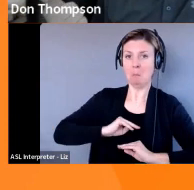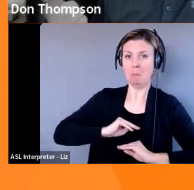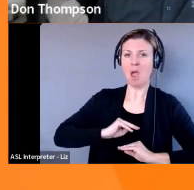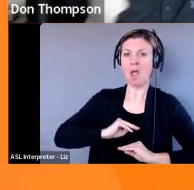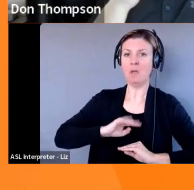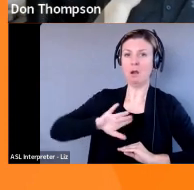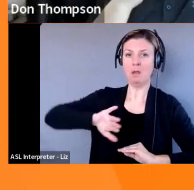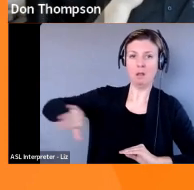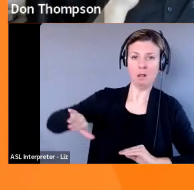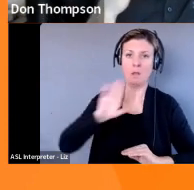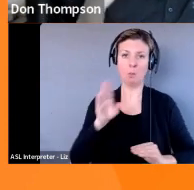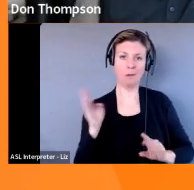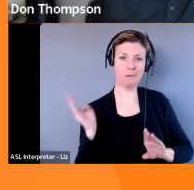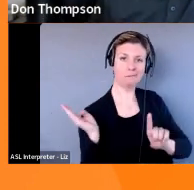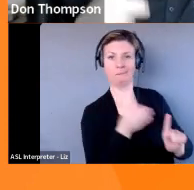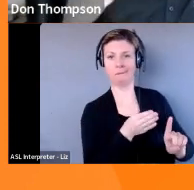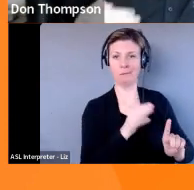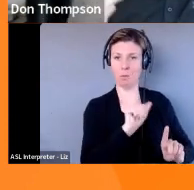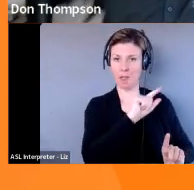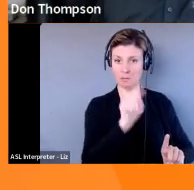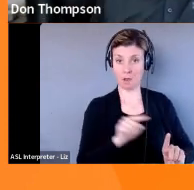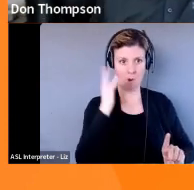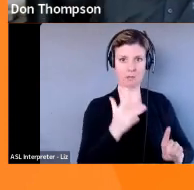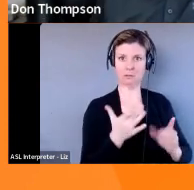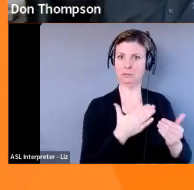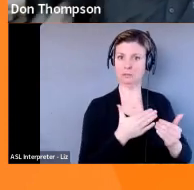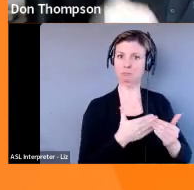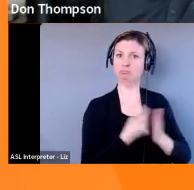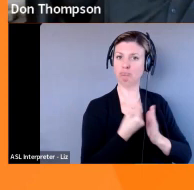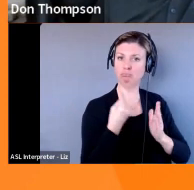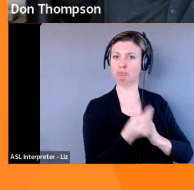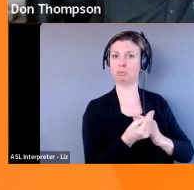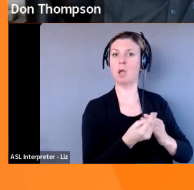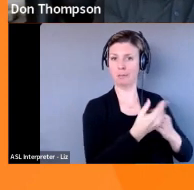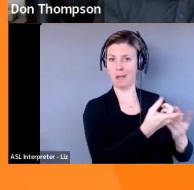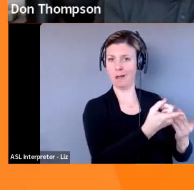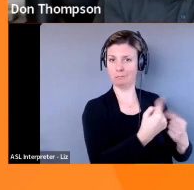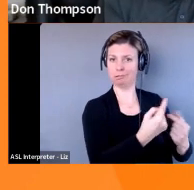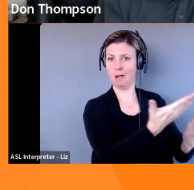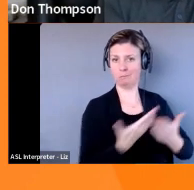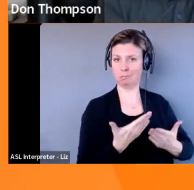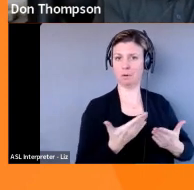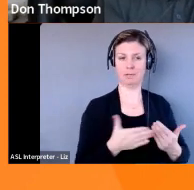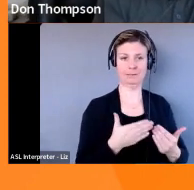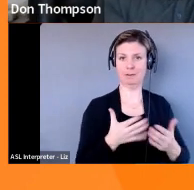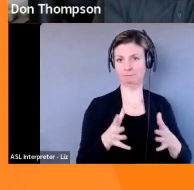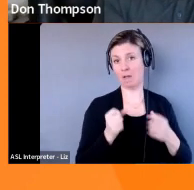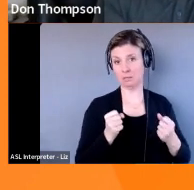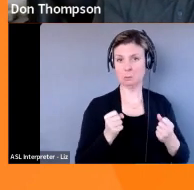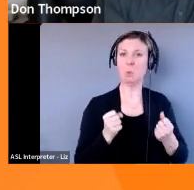friction, right? And so we need to make sure, again, we're exploiting that for your needs.